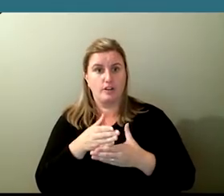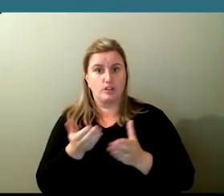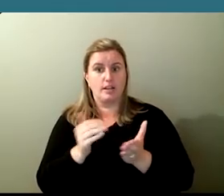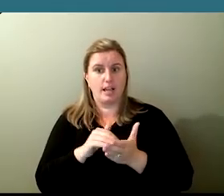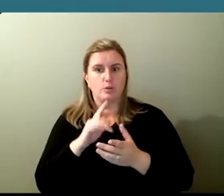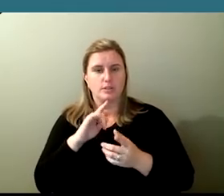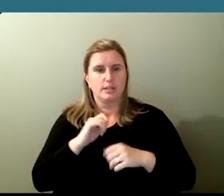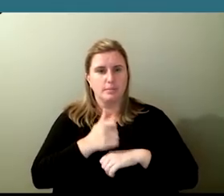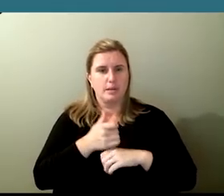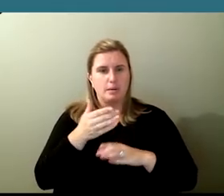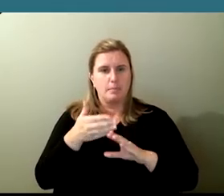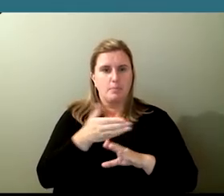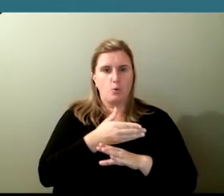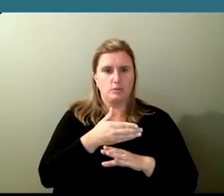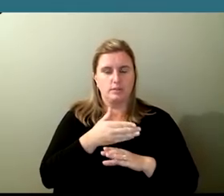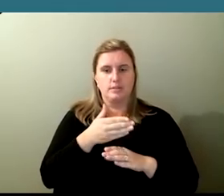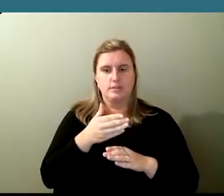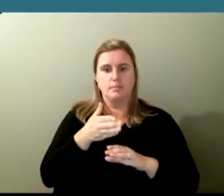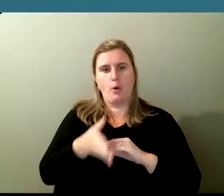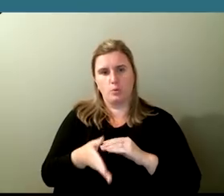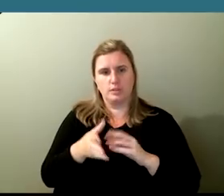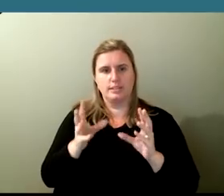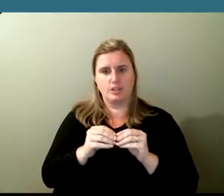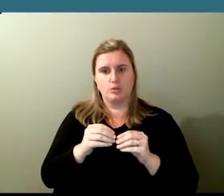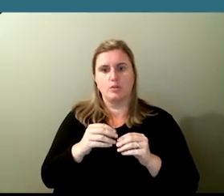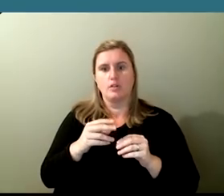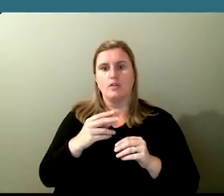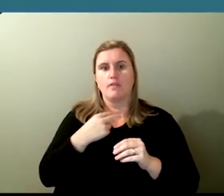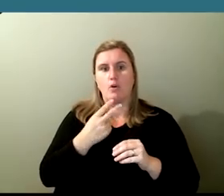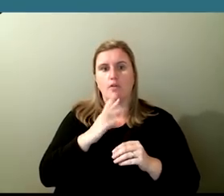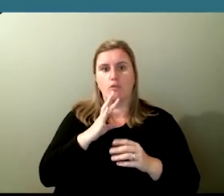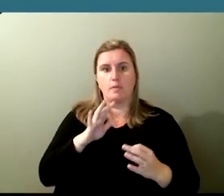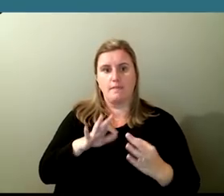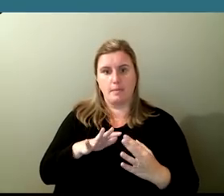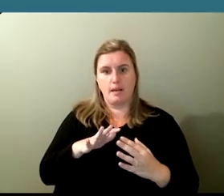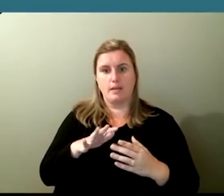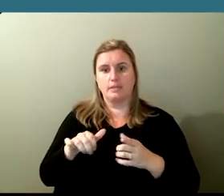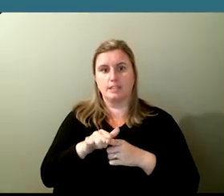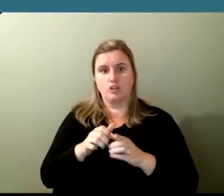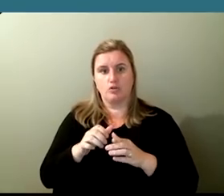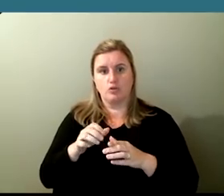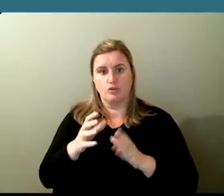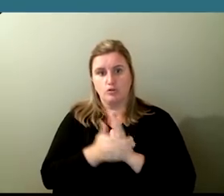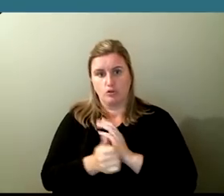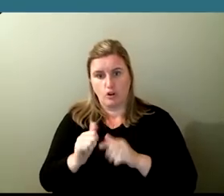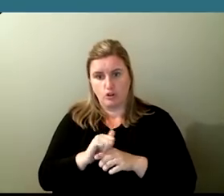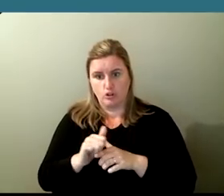implemented post-session, which consisted of vocal verbal feedback with a component of skill rehearsal for